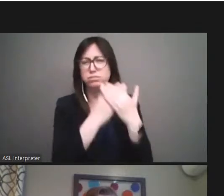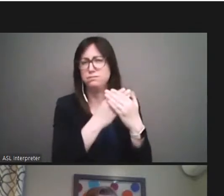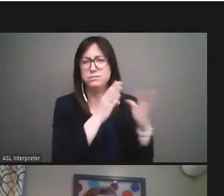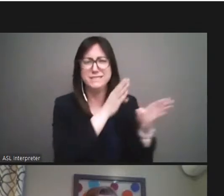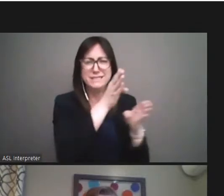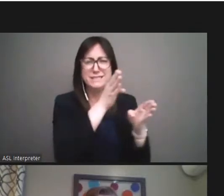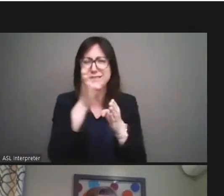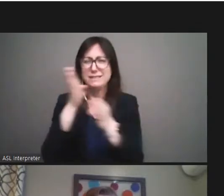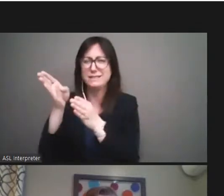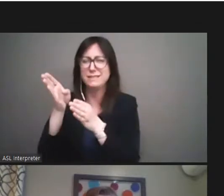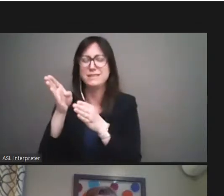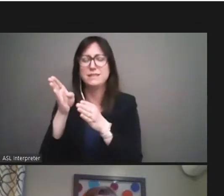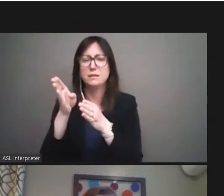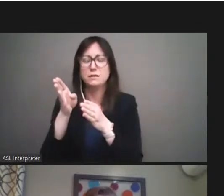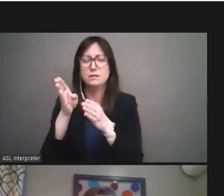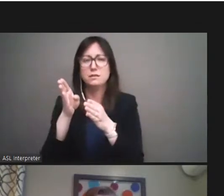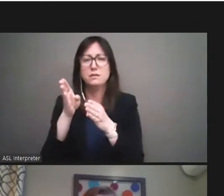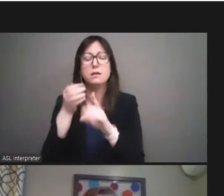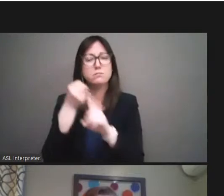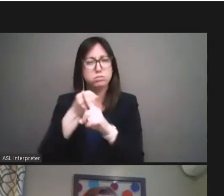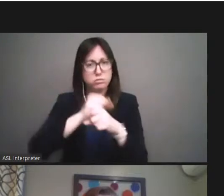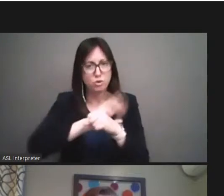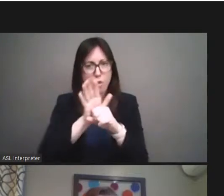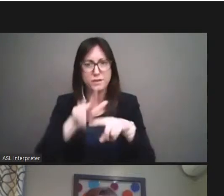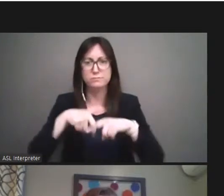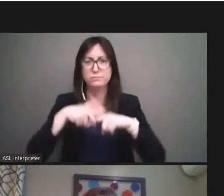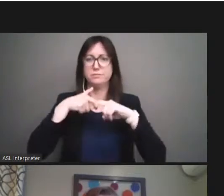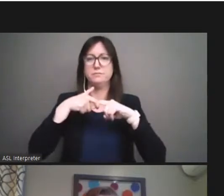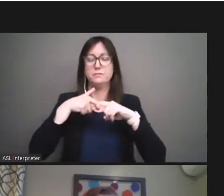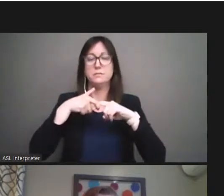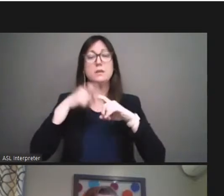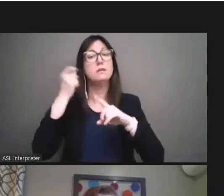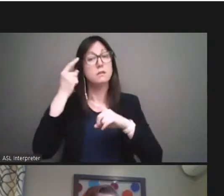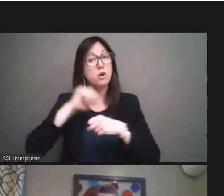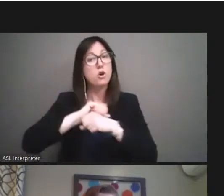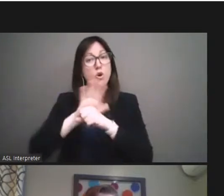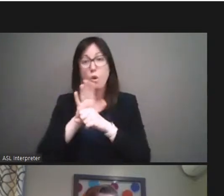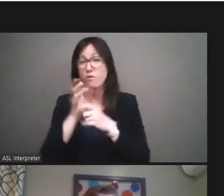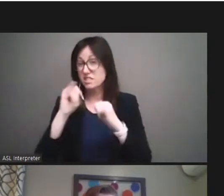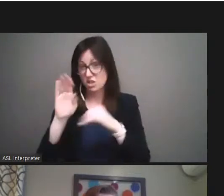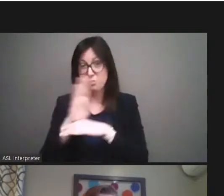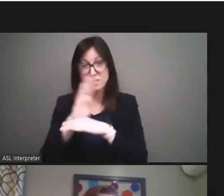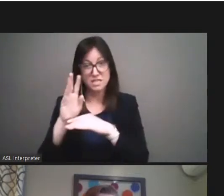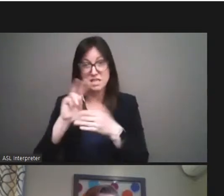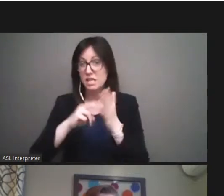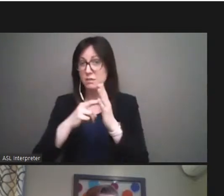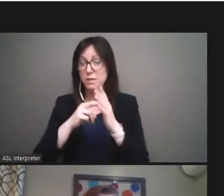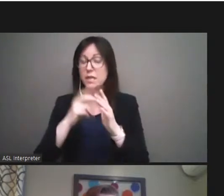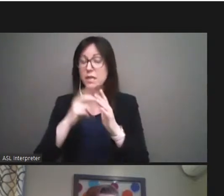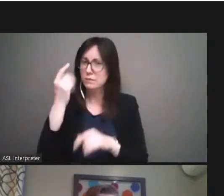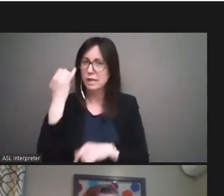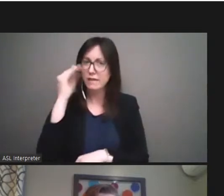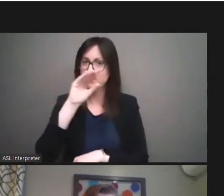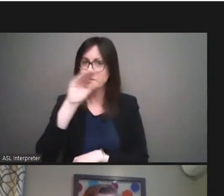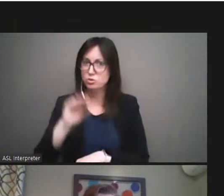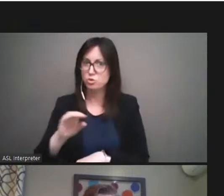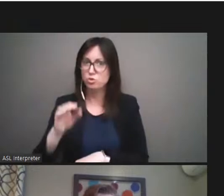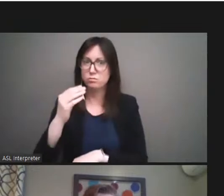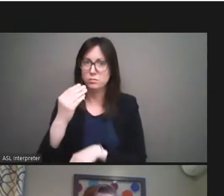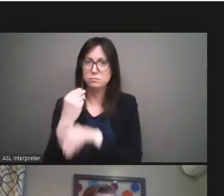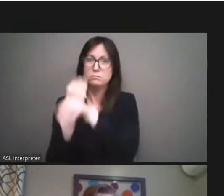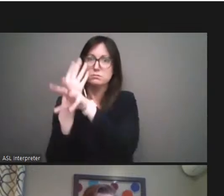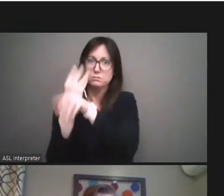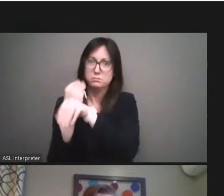it's still busy during COVID. And like, you can have 7 million Zoom meetings, which could also be really hard and draining.